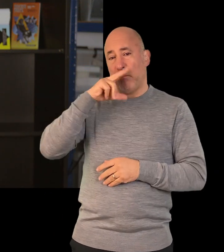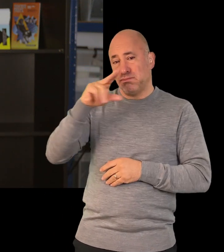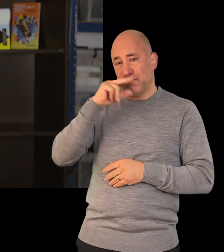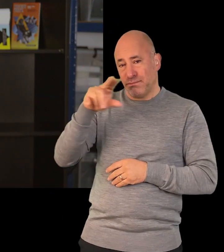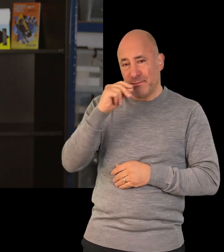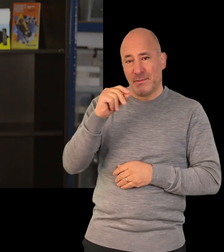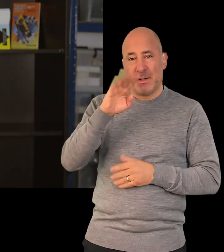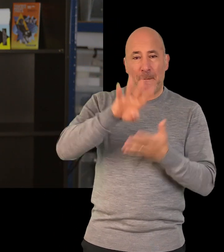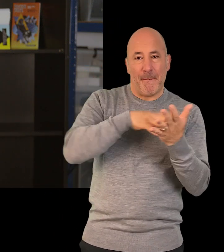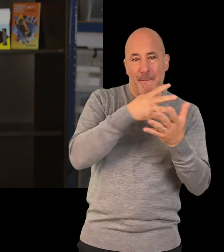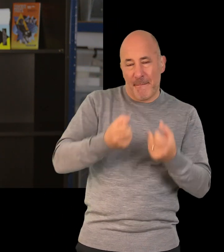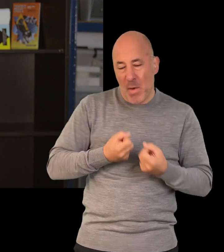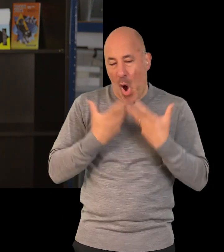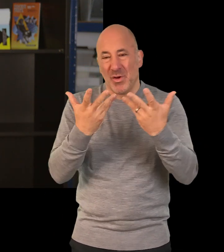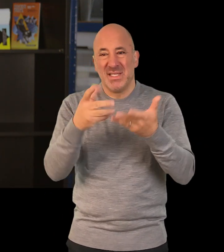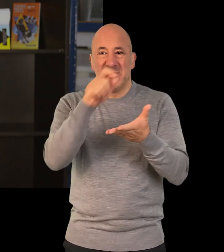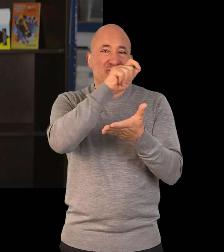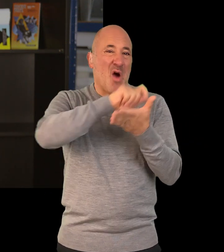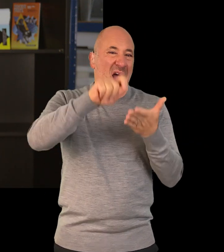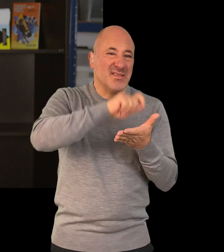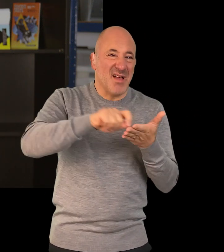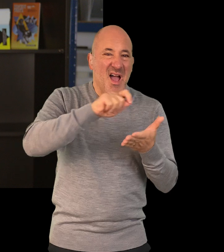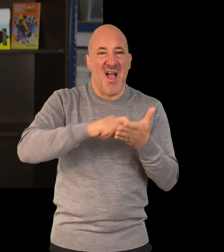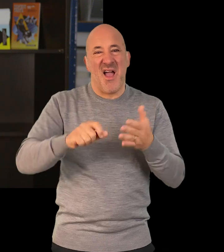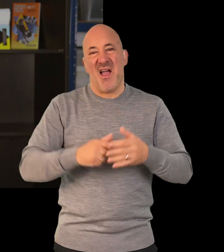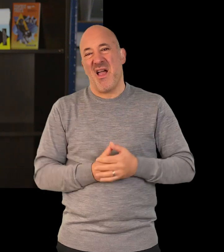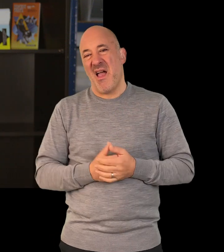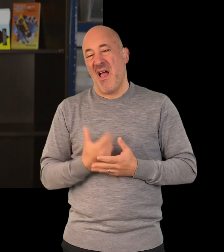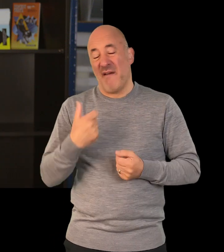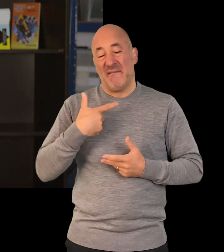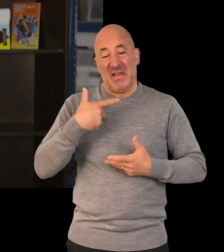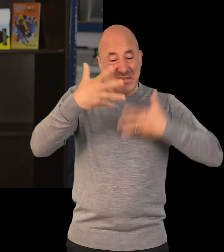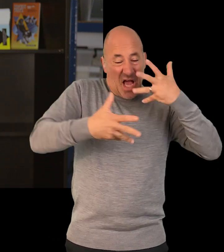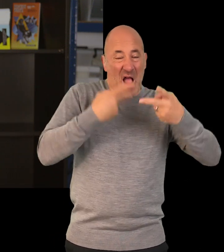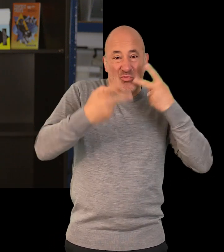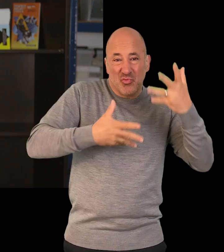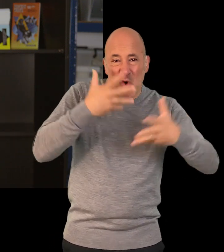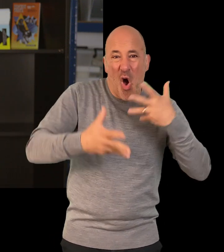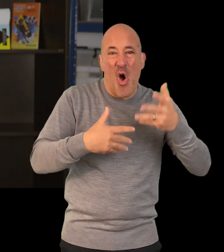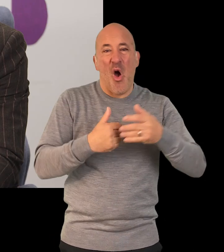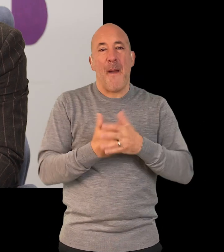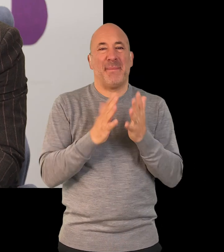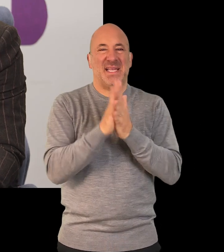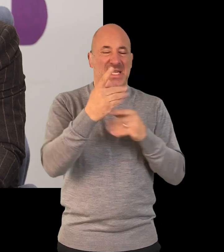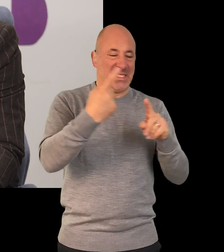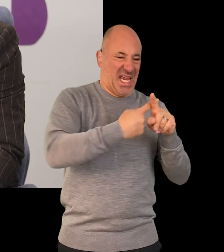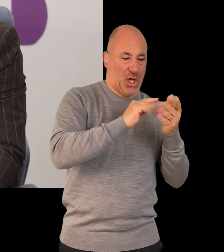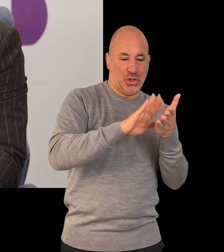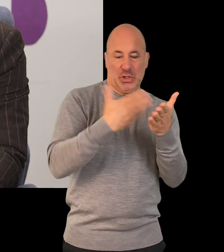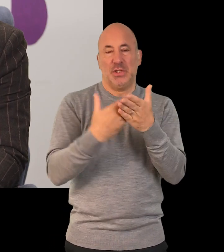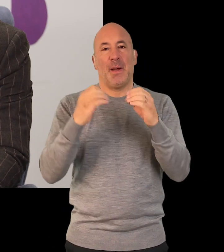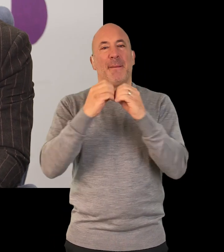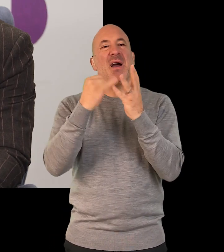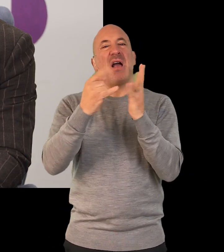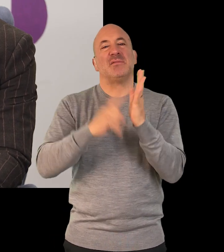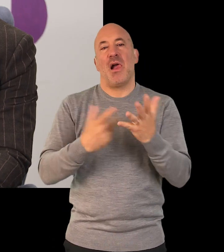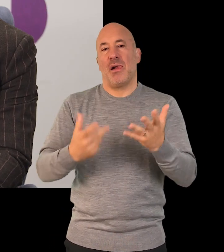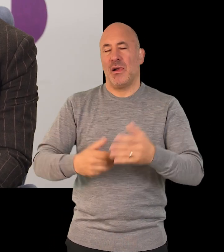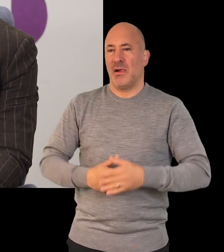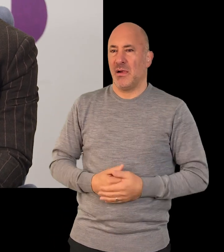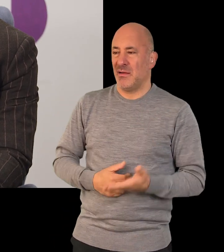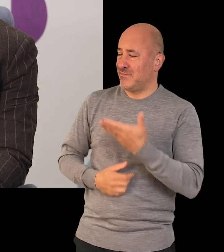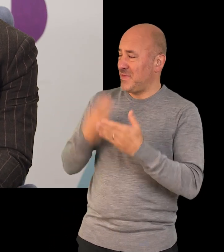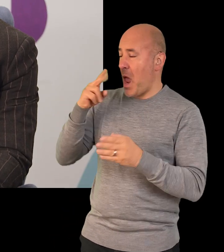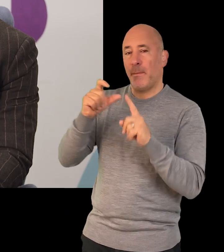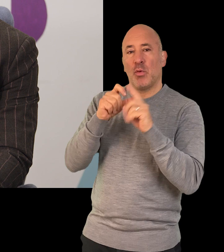poet, writer. I also do sign songs, so I translate English into BSL. So my name is Thom, and I'm the editor of